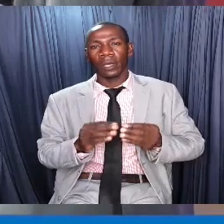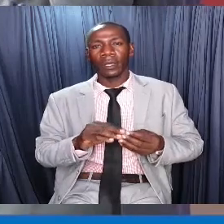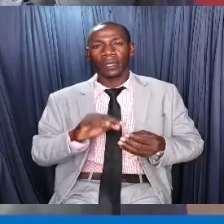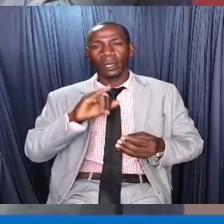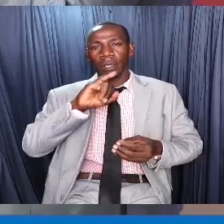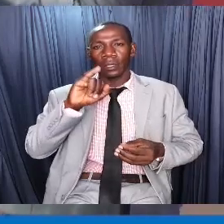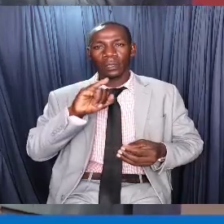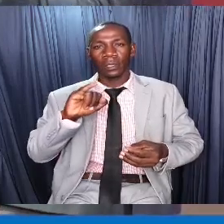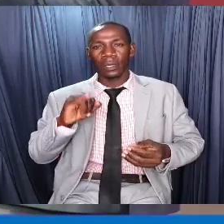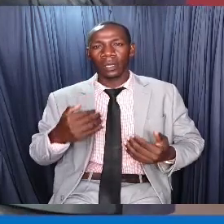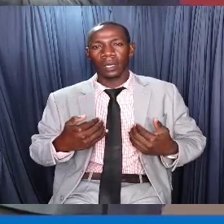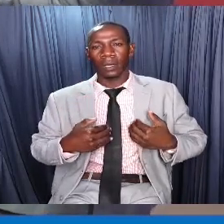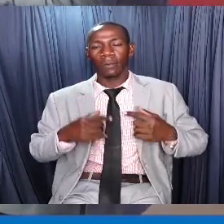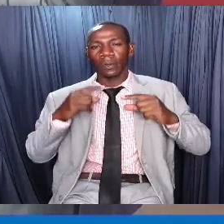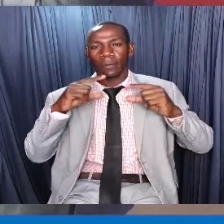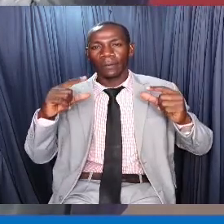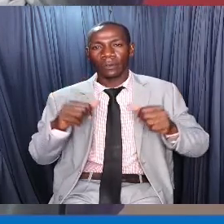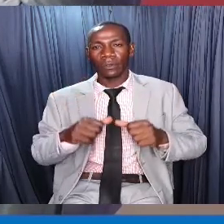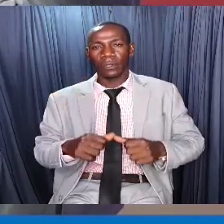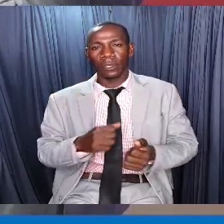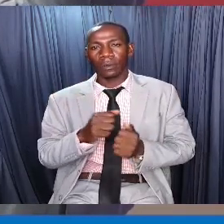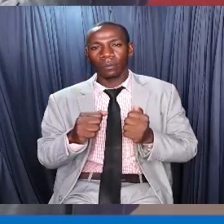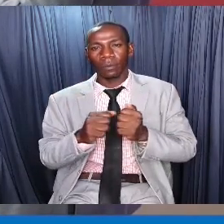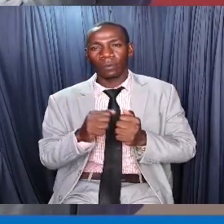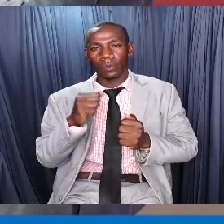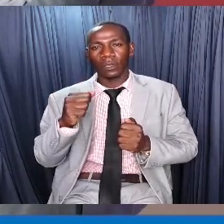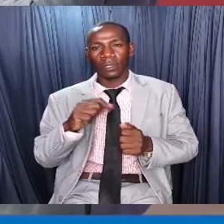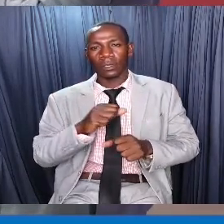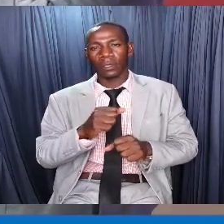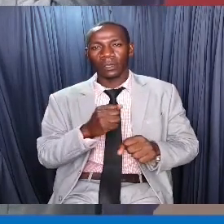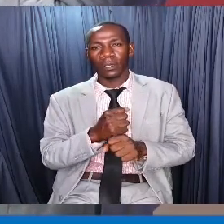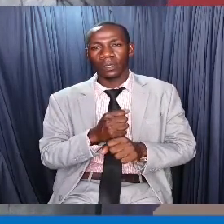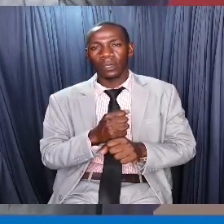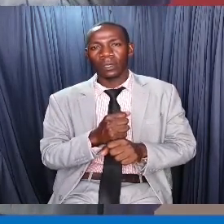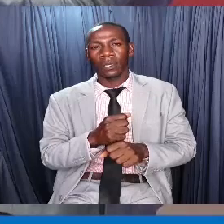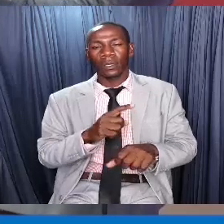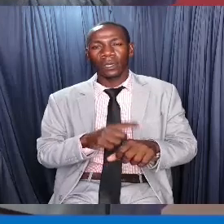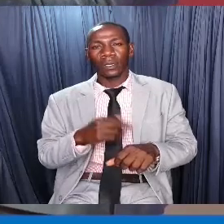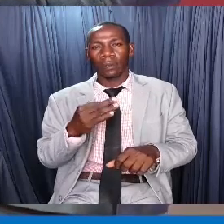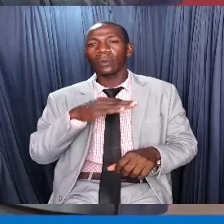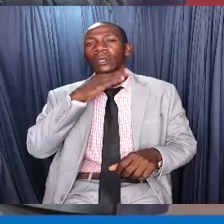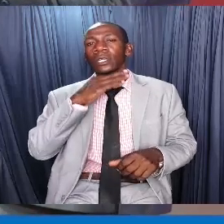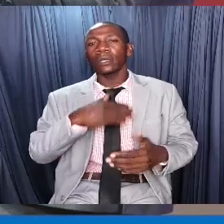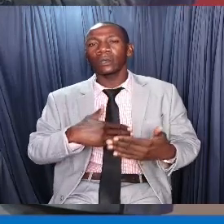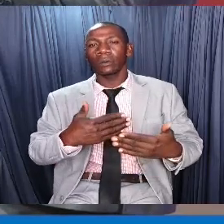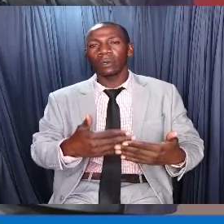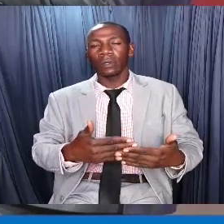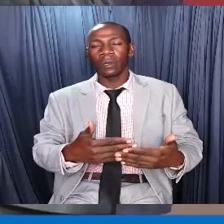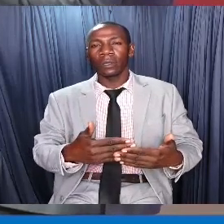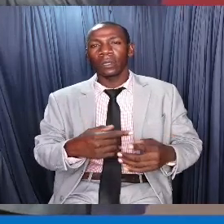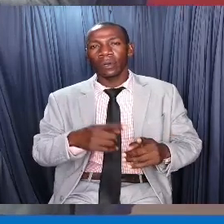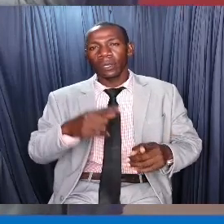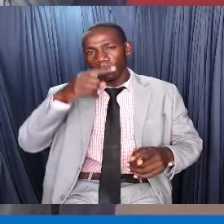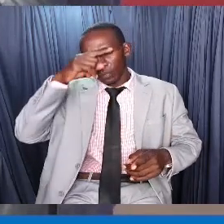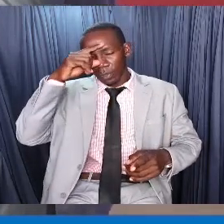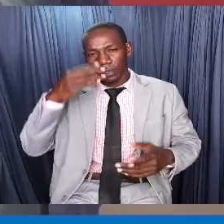Ezekiah. Akapata zawadi ya miaka 15. To get a bonus of 15 years. Wakati wa kufa umefika. At a time his death time lakini came. Lakini kwa sababu